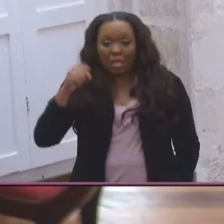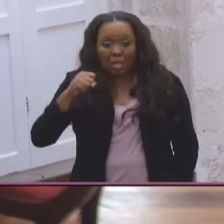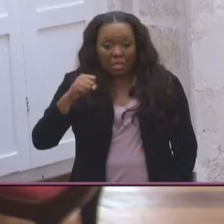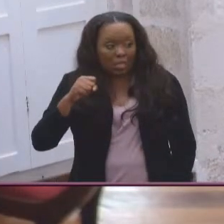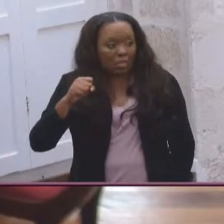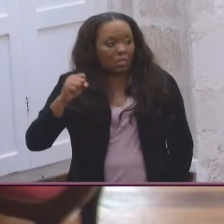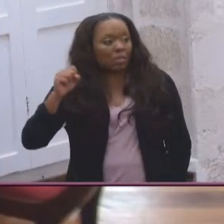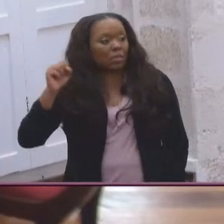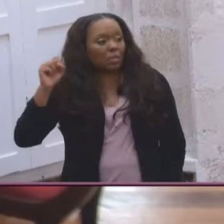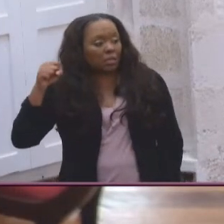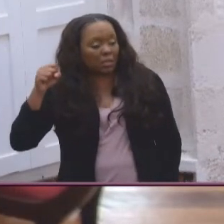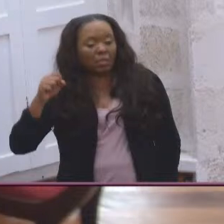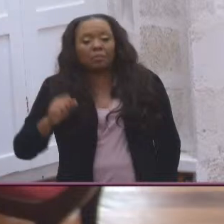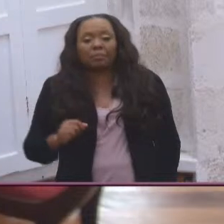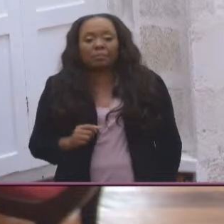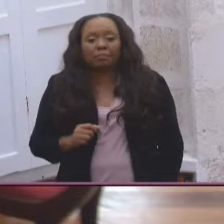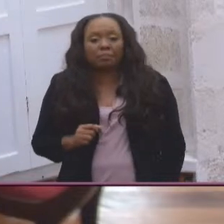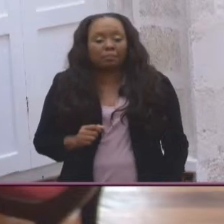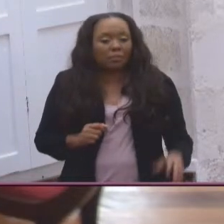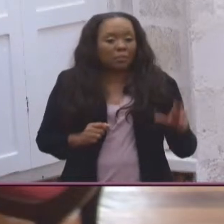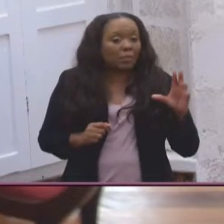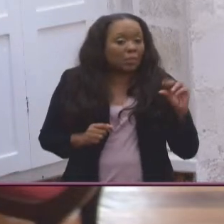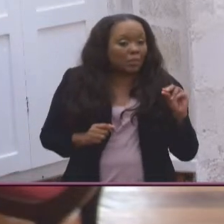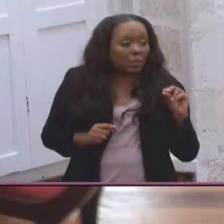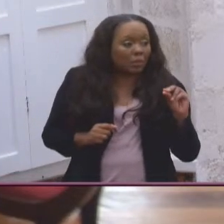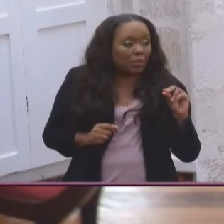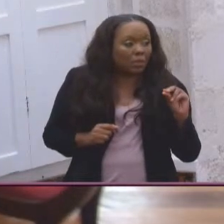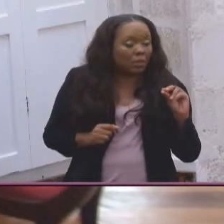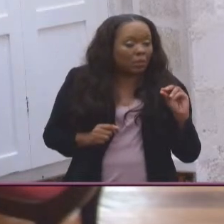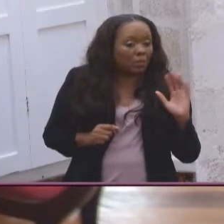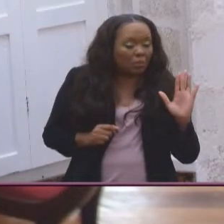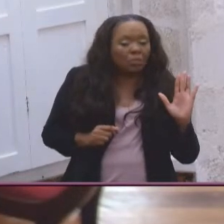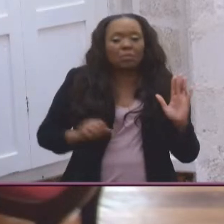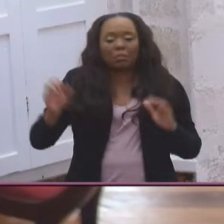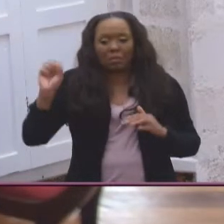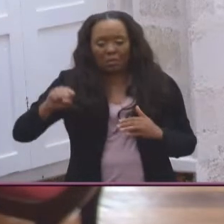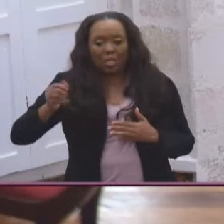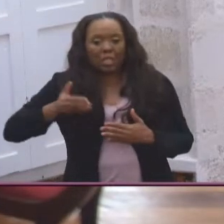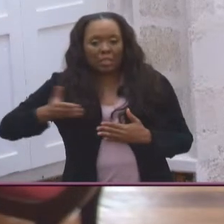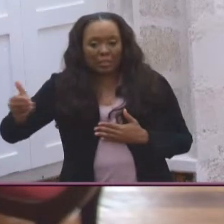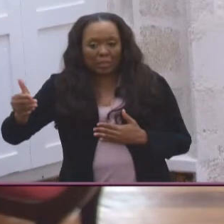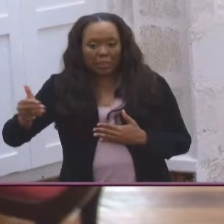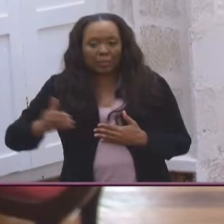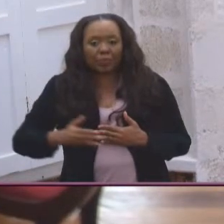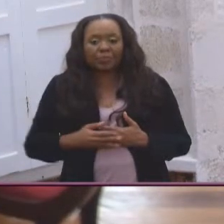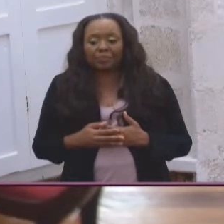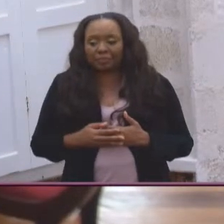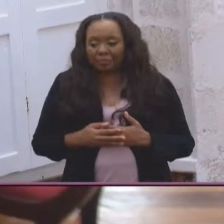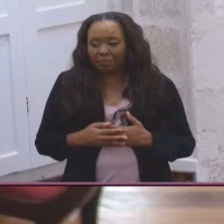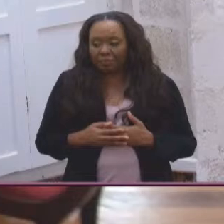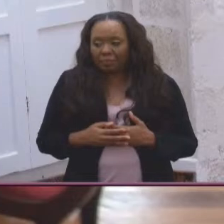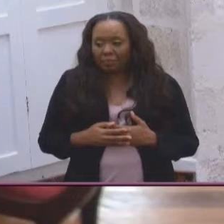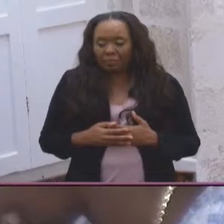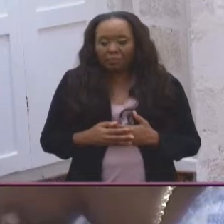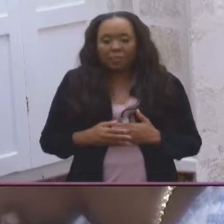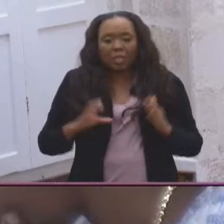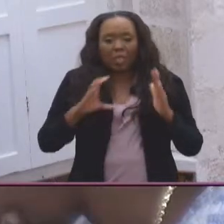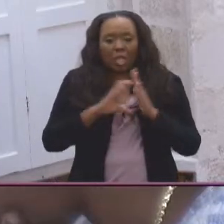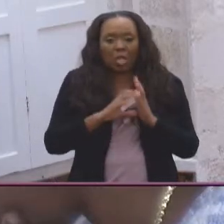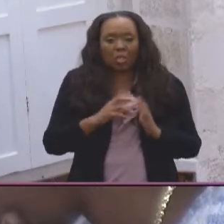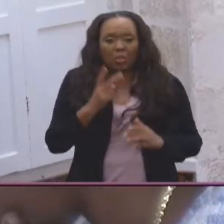aye? Aye. Those against, would you please say no? The ayes have it. clause